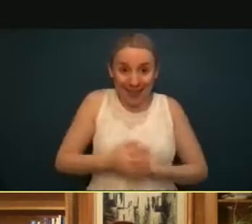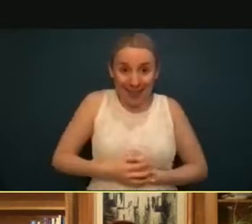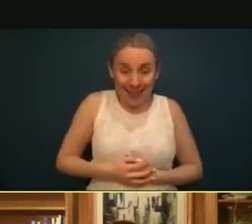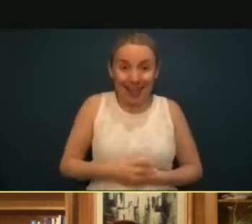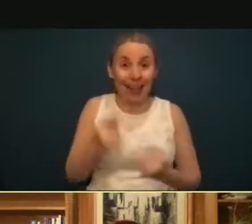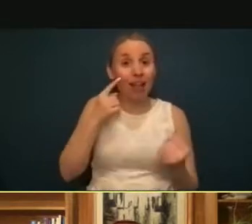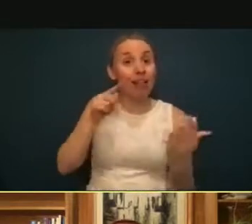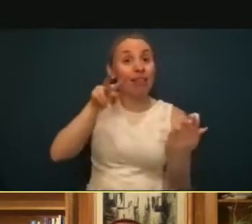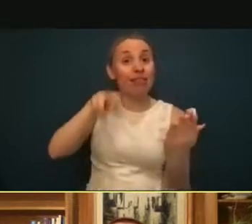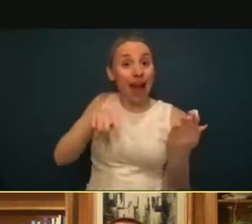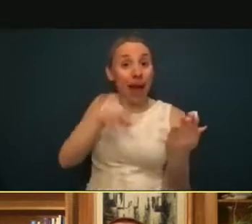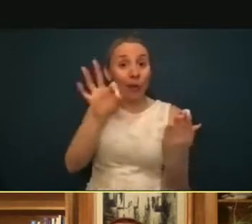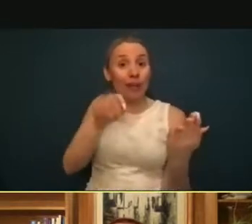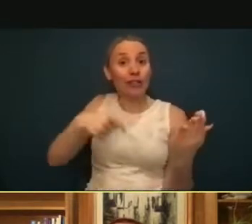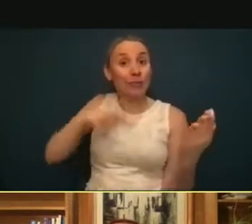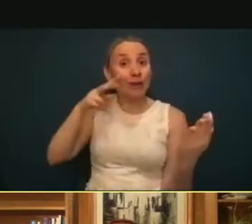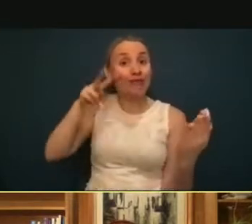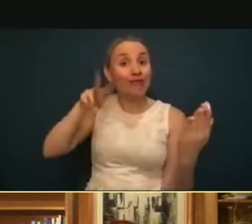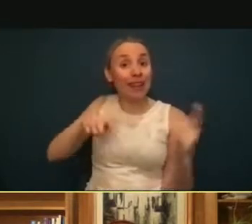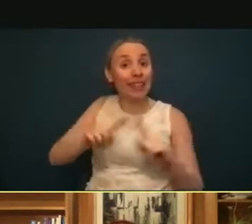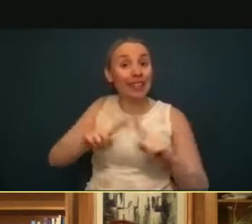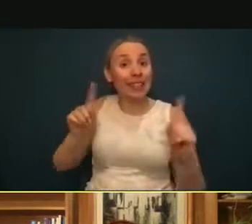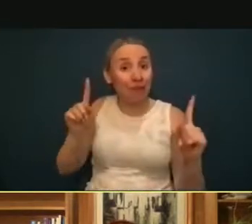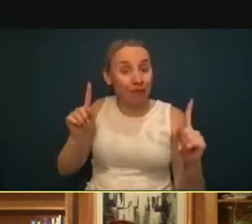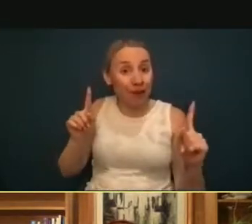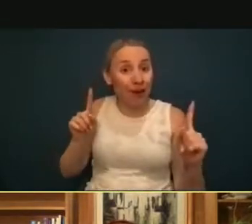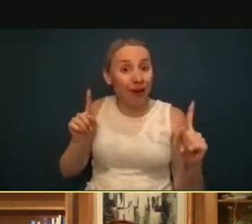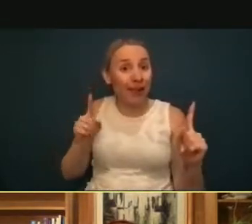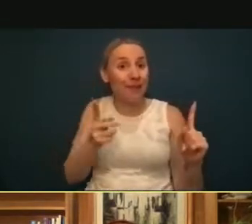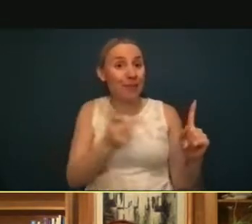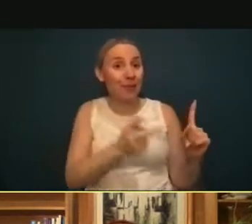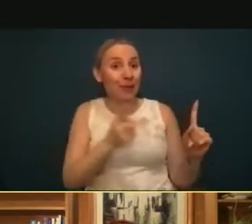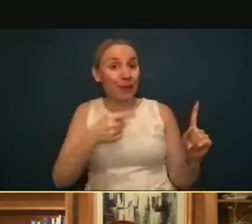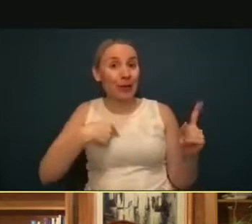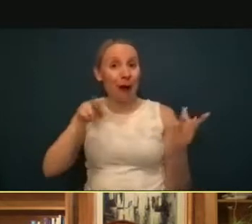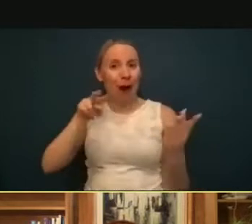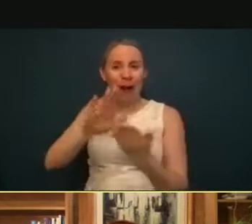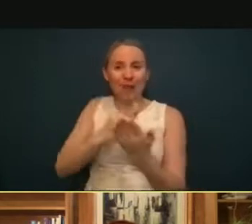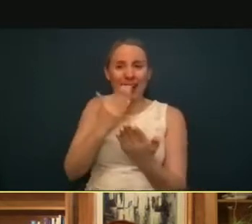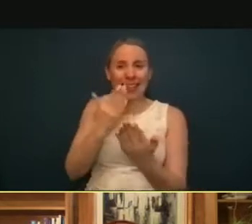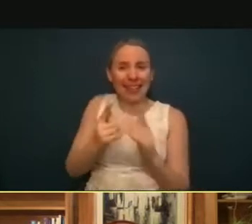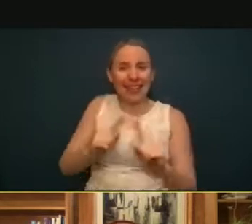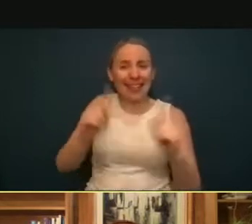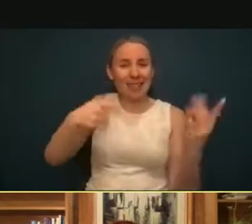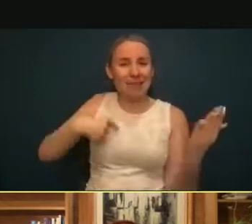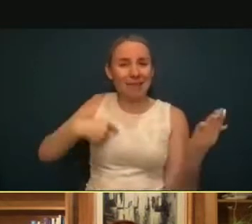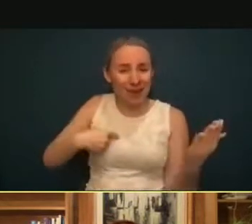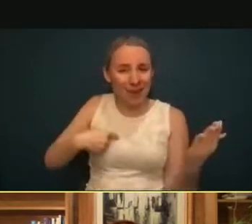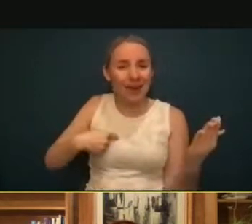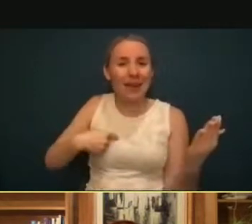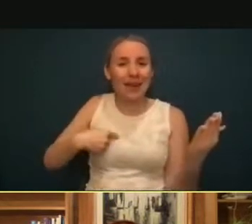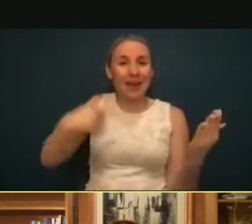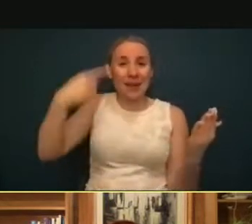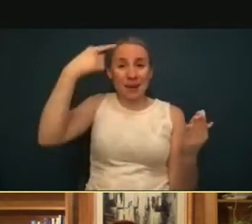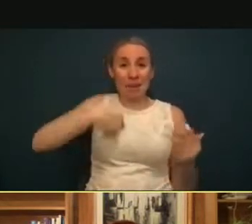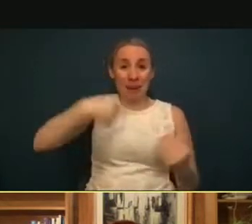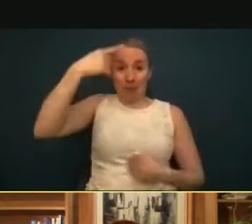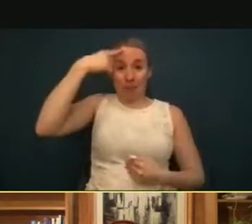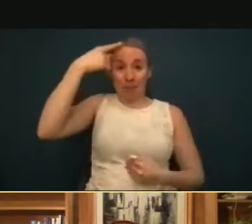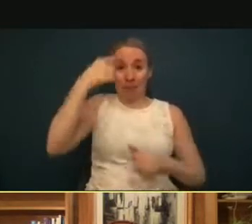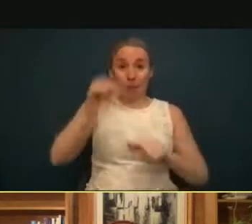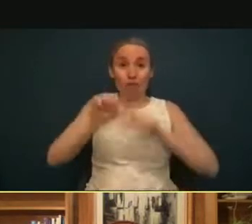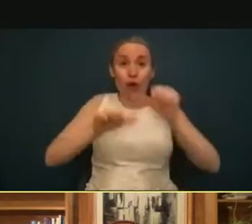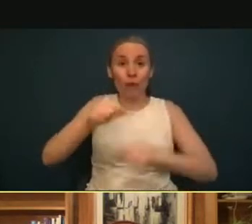question differently from and also the way that you'd articulated it, I processed it